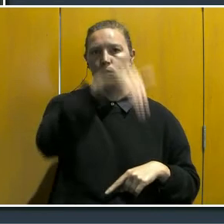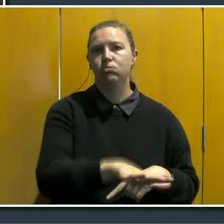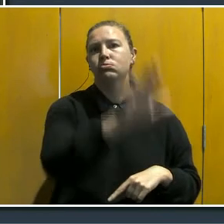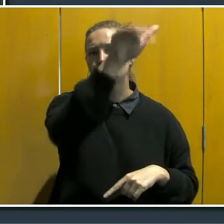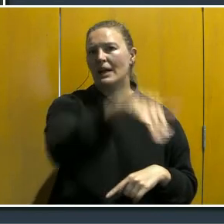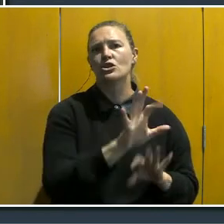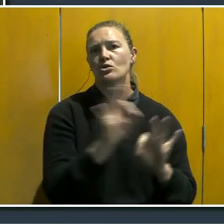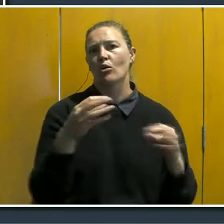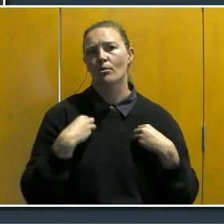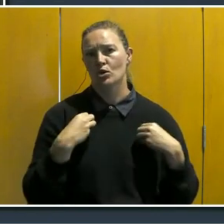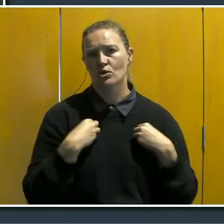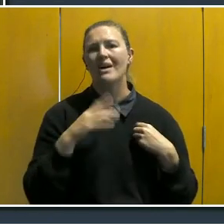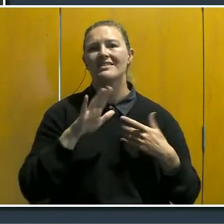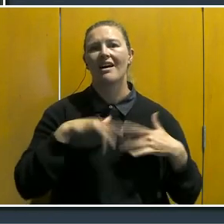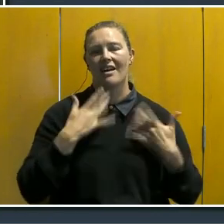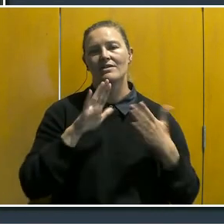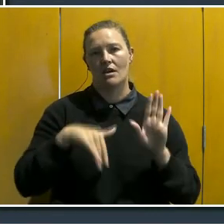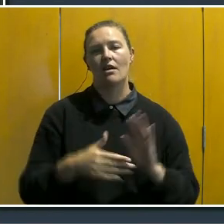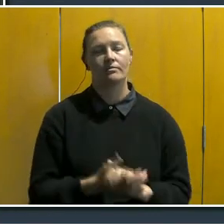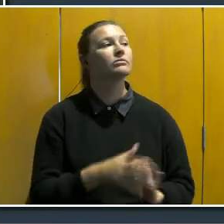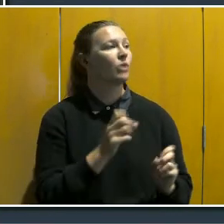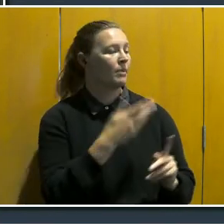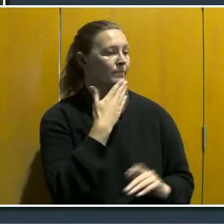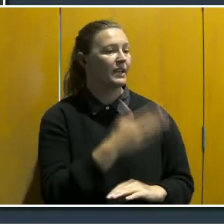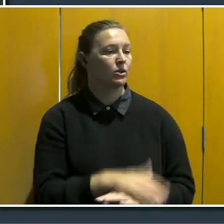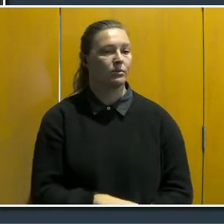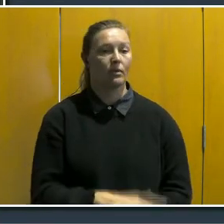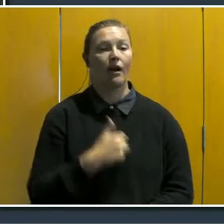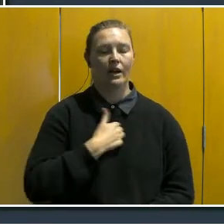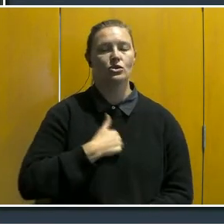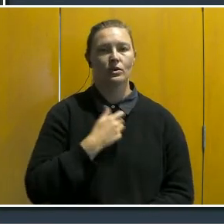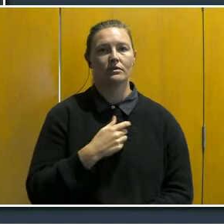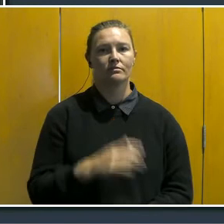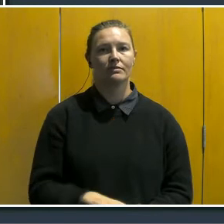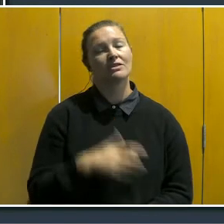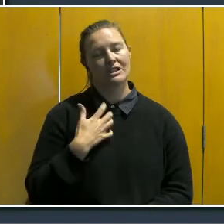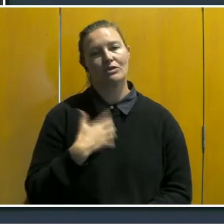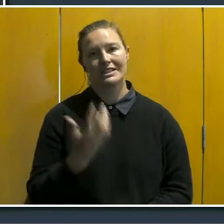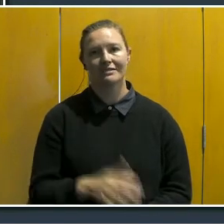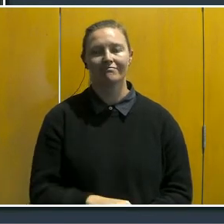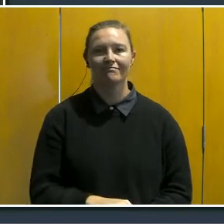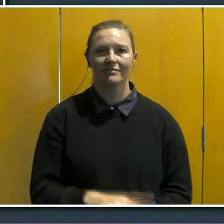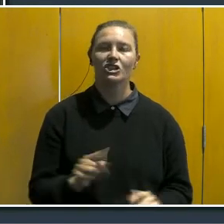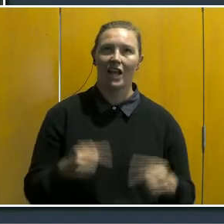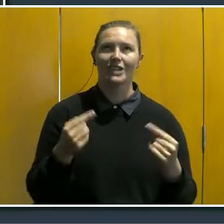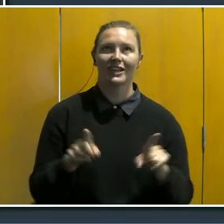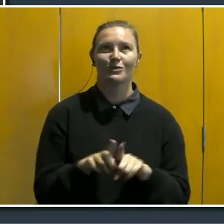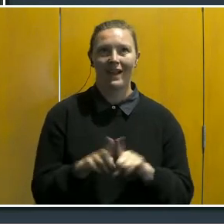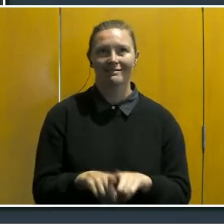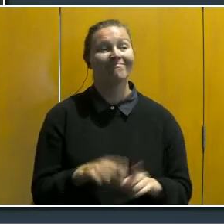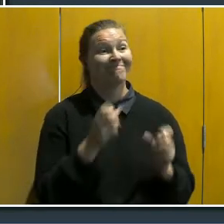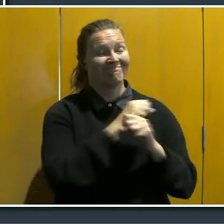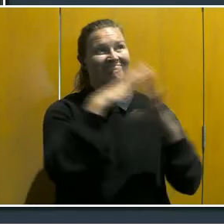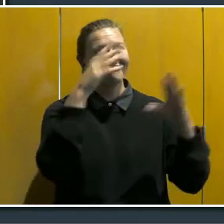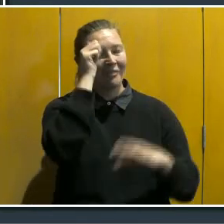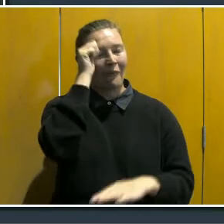It's hardly commercial. Mm. It's a lifestyle. Okay, thank you. I enjoy it. It's frustrating, challenging. I can